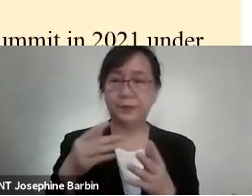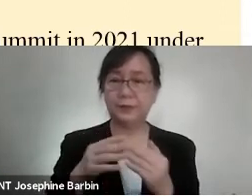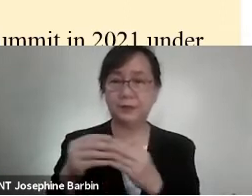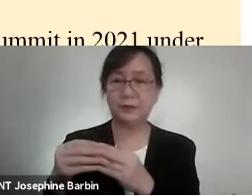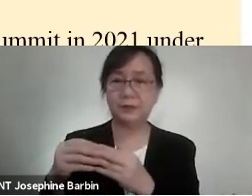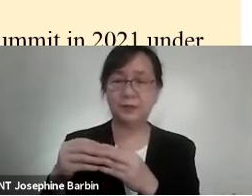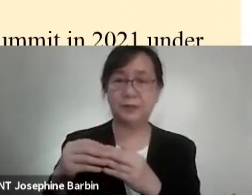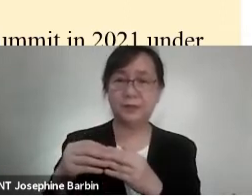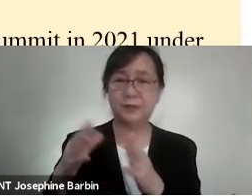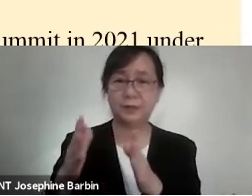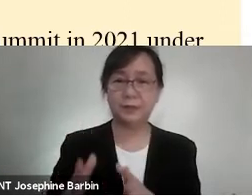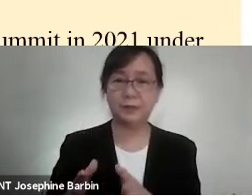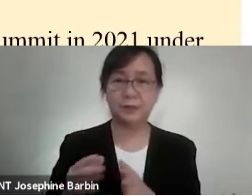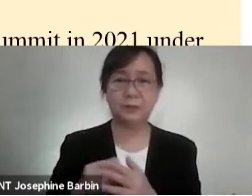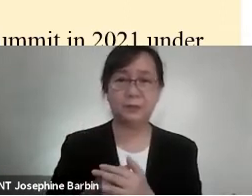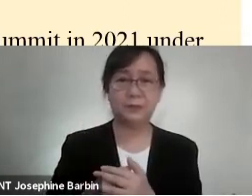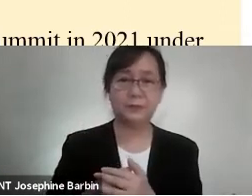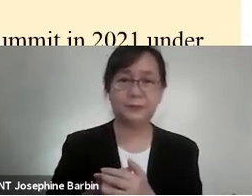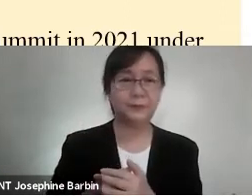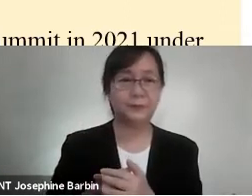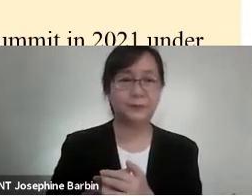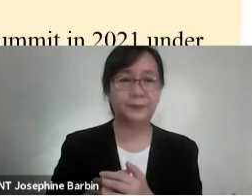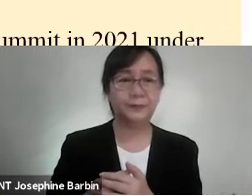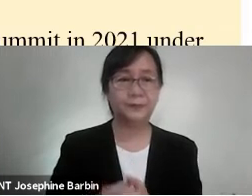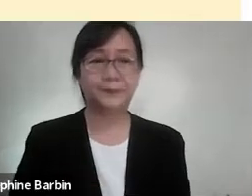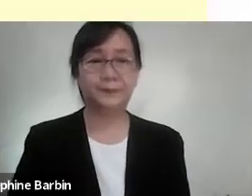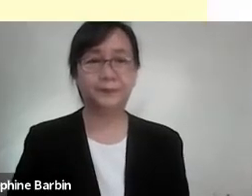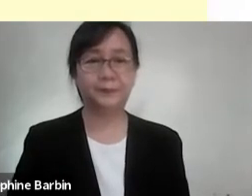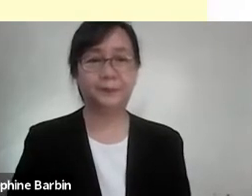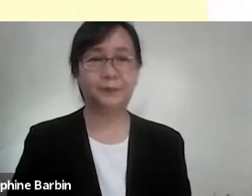Brunei Darussalam. Next slide, please.